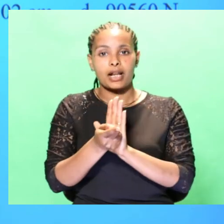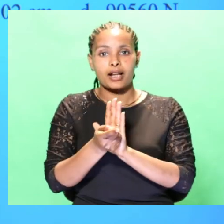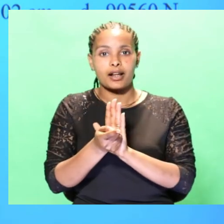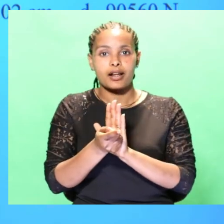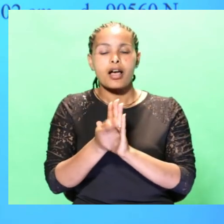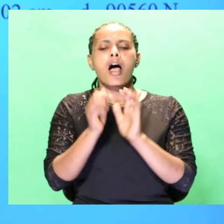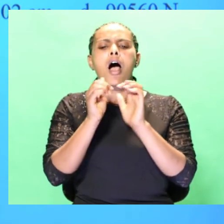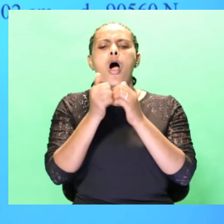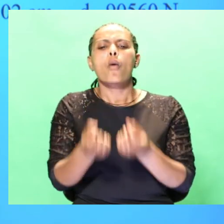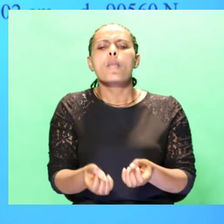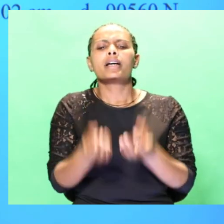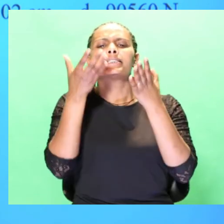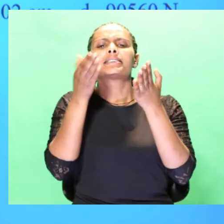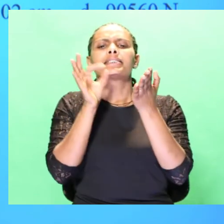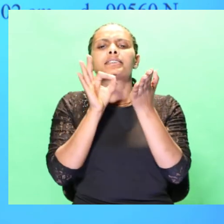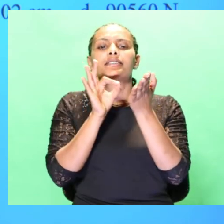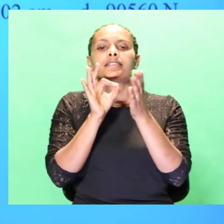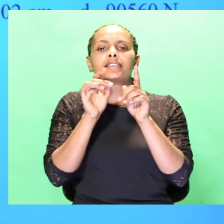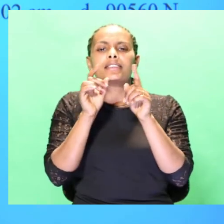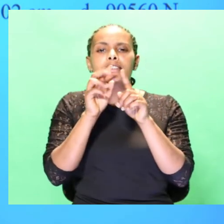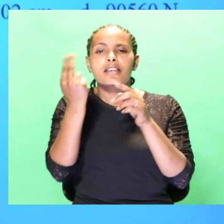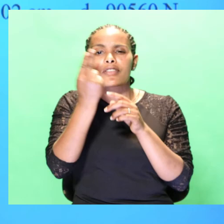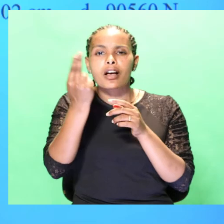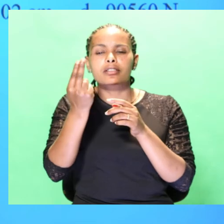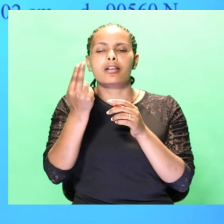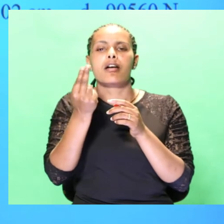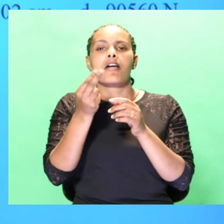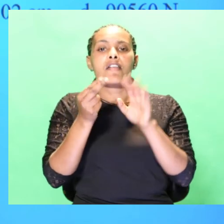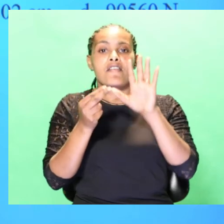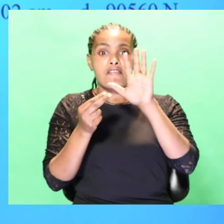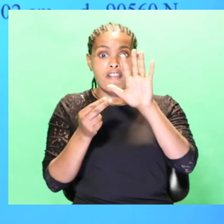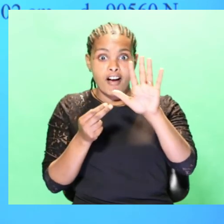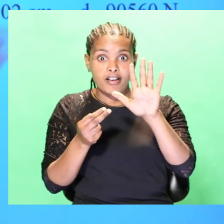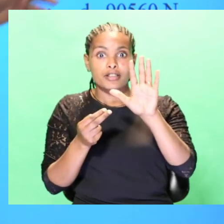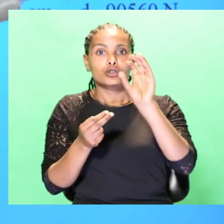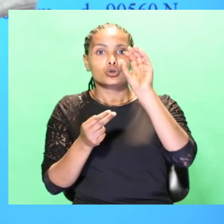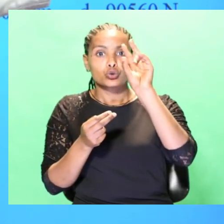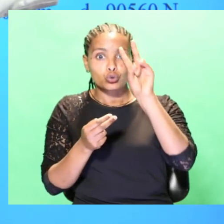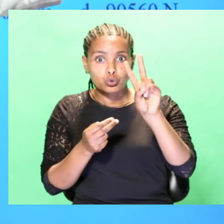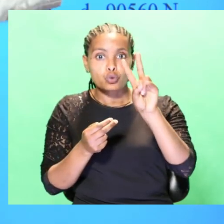example, how many significant figures are there in